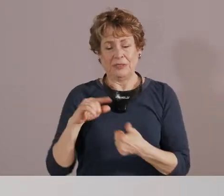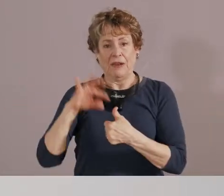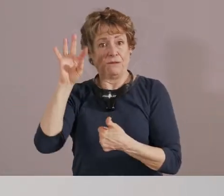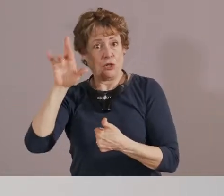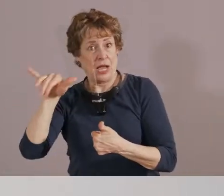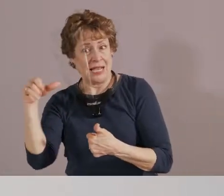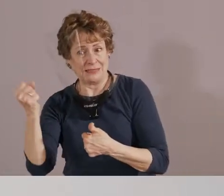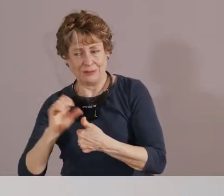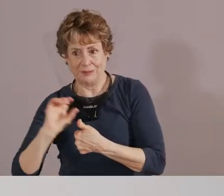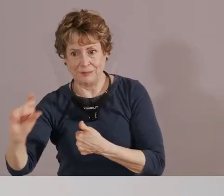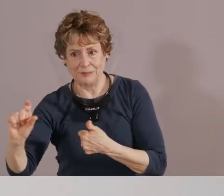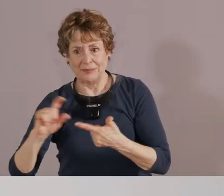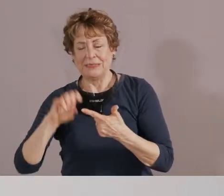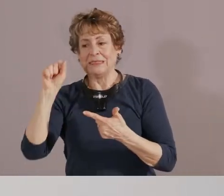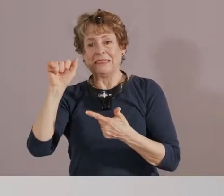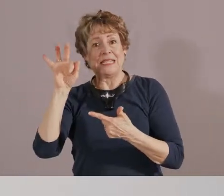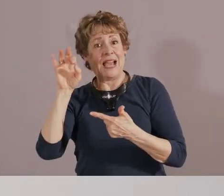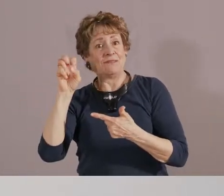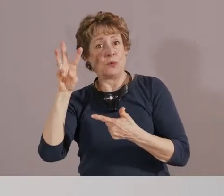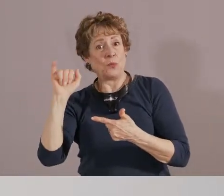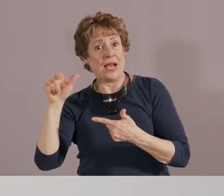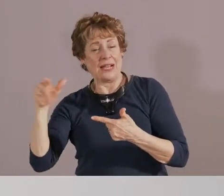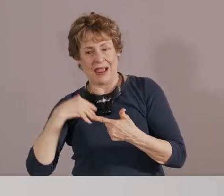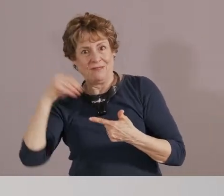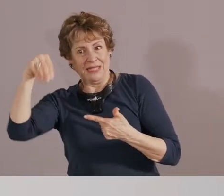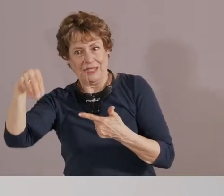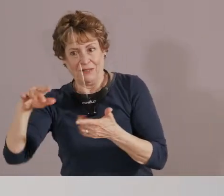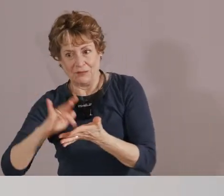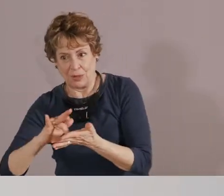able to find those locations on